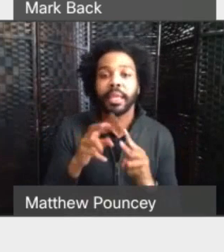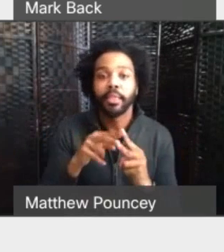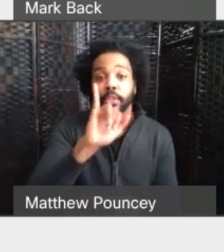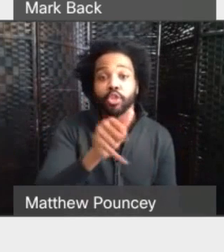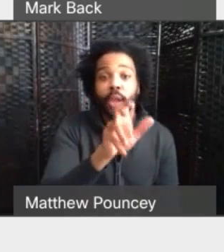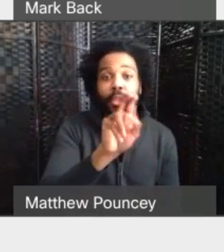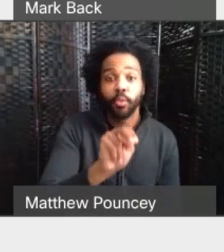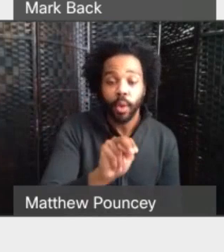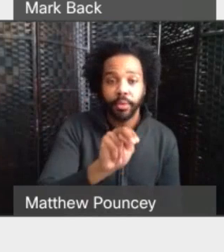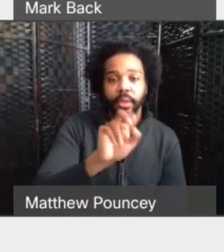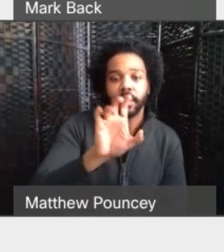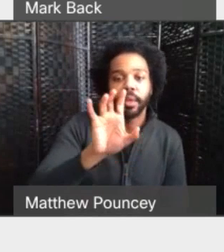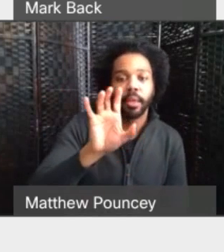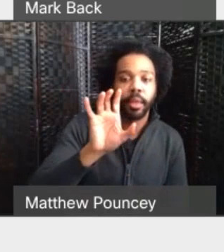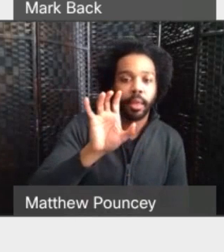January